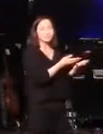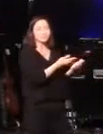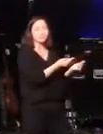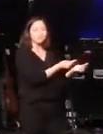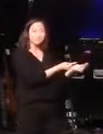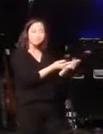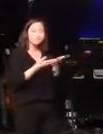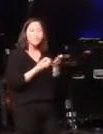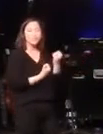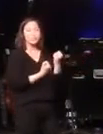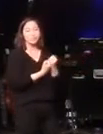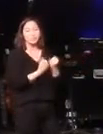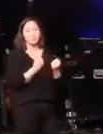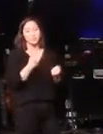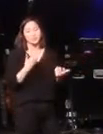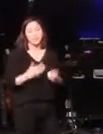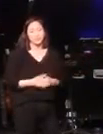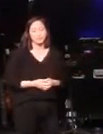Yet.